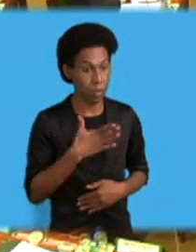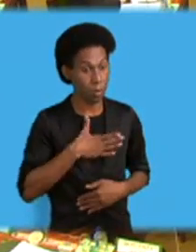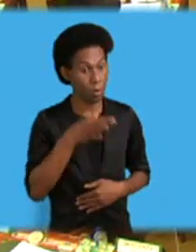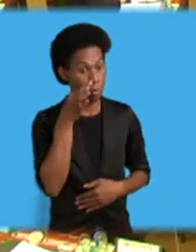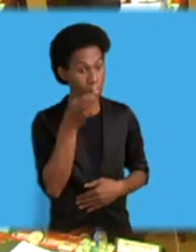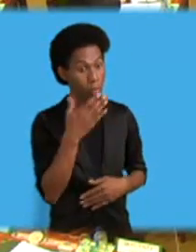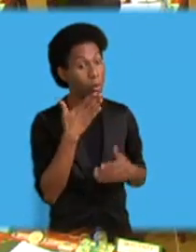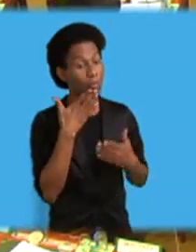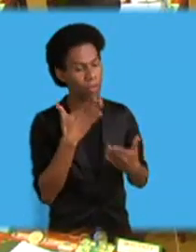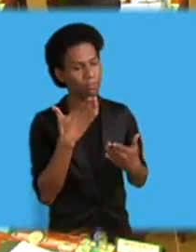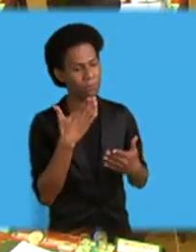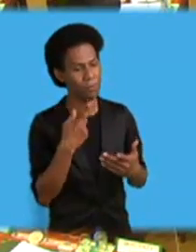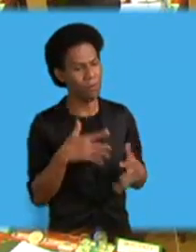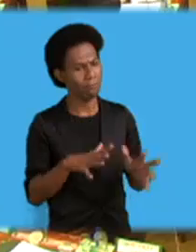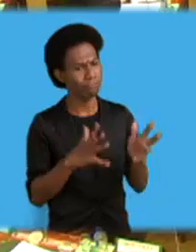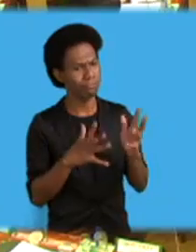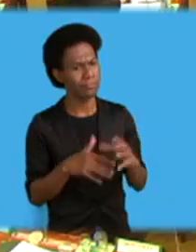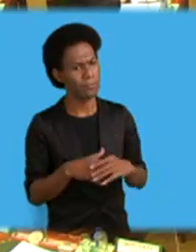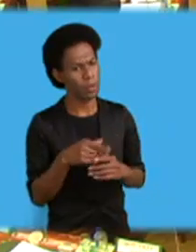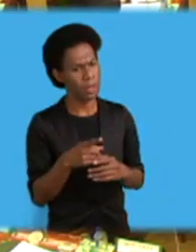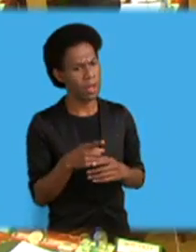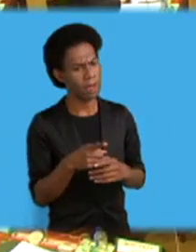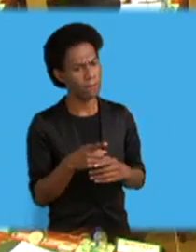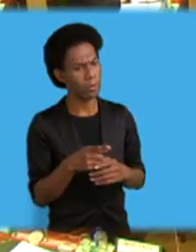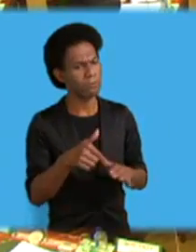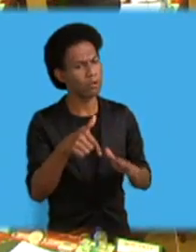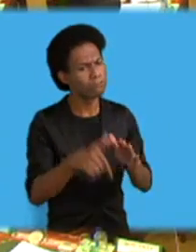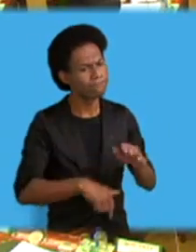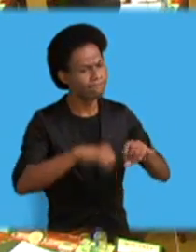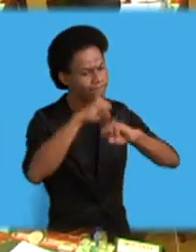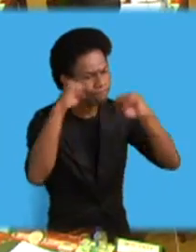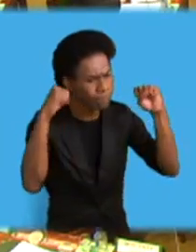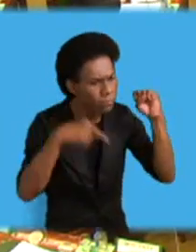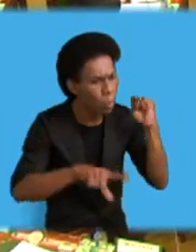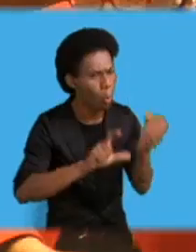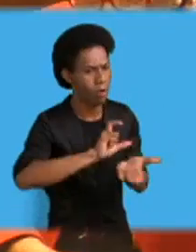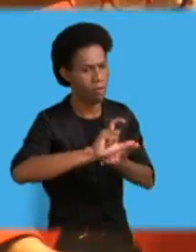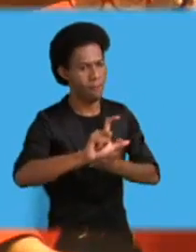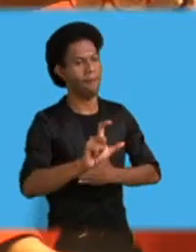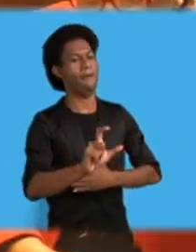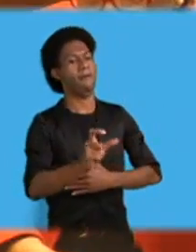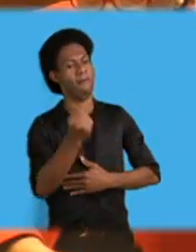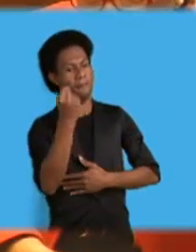very detailed explanation regarding